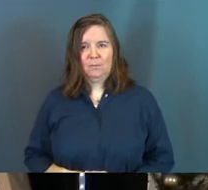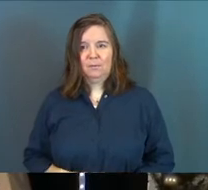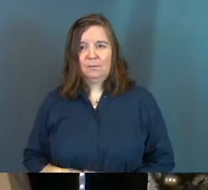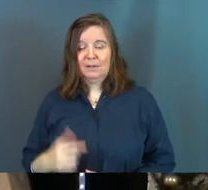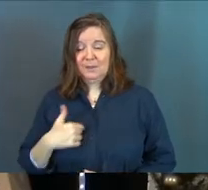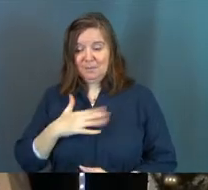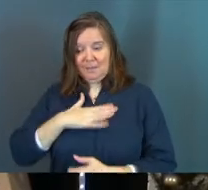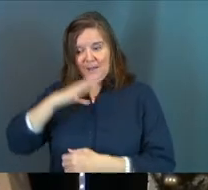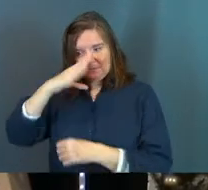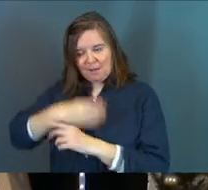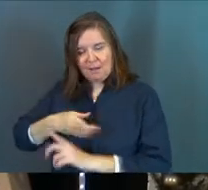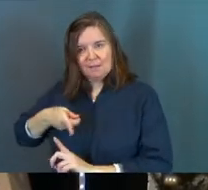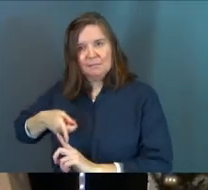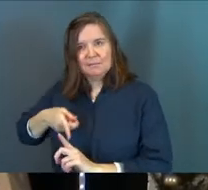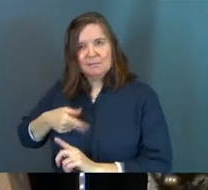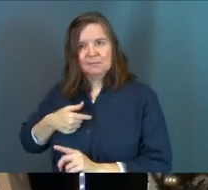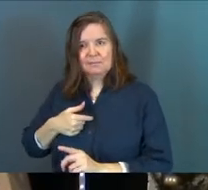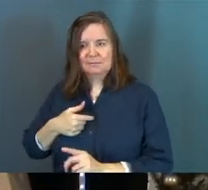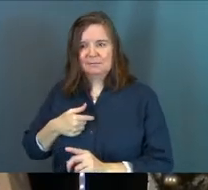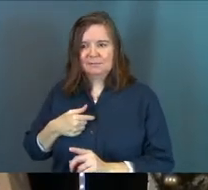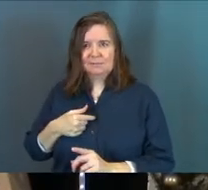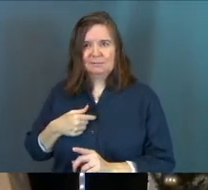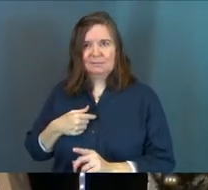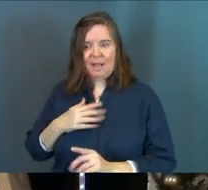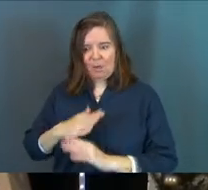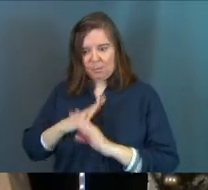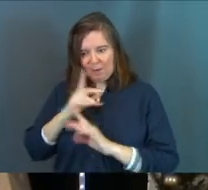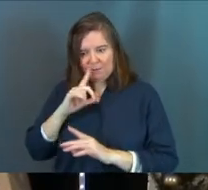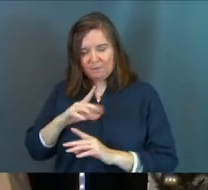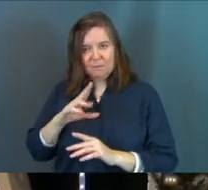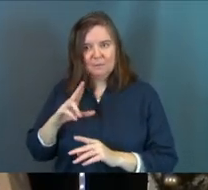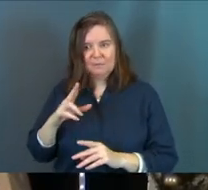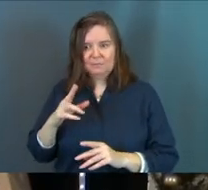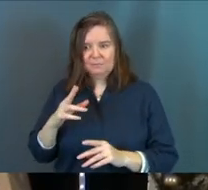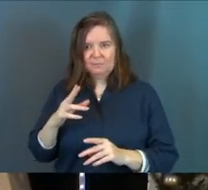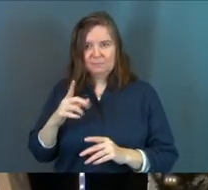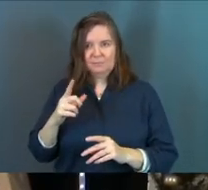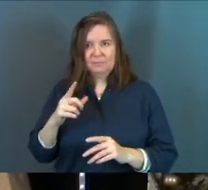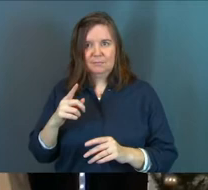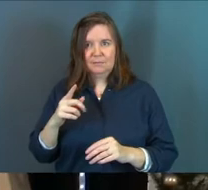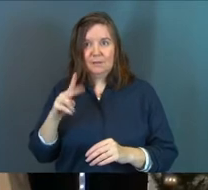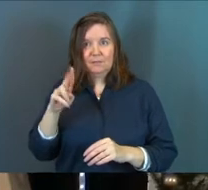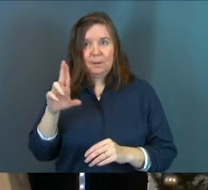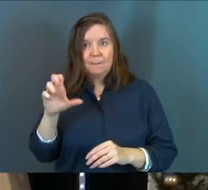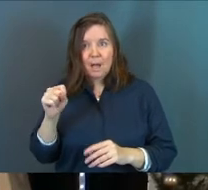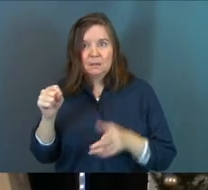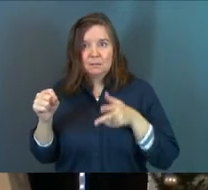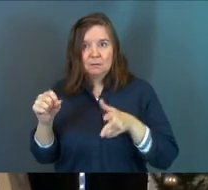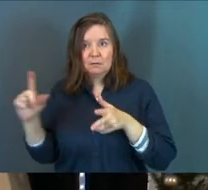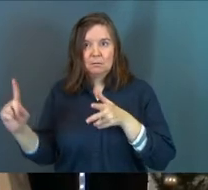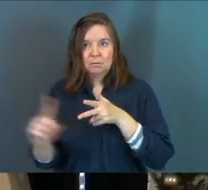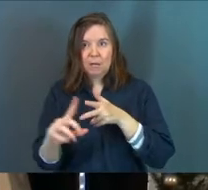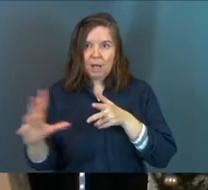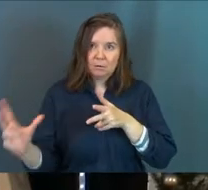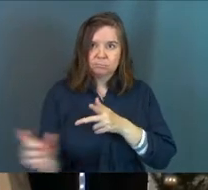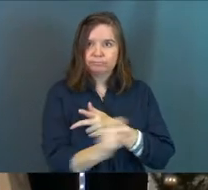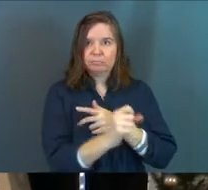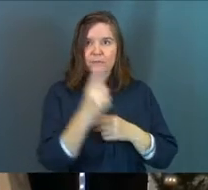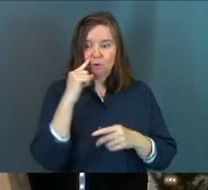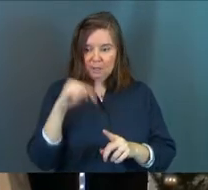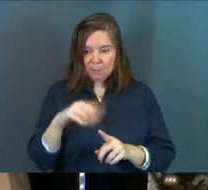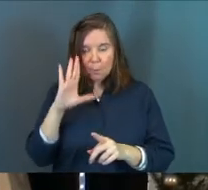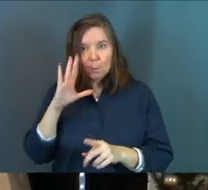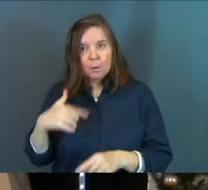My son. I jump in front of a bus for him. I jump in front of 100 buses for him.